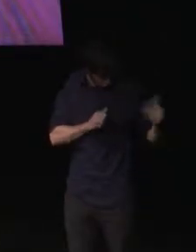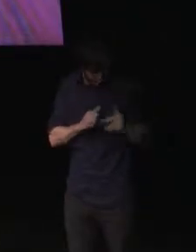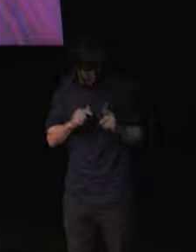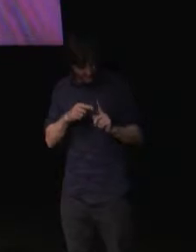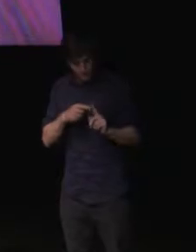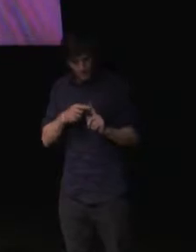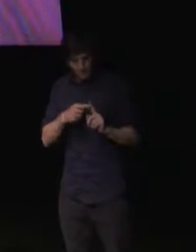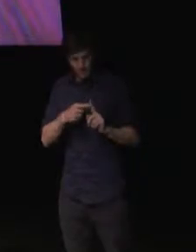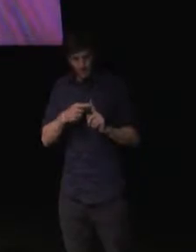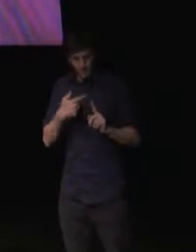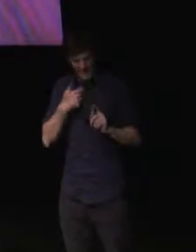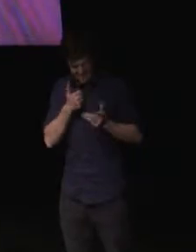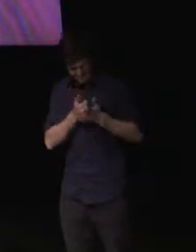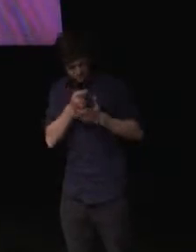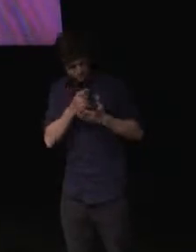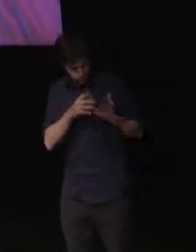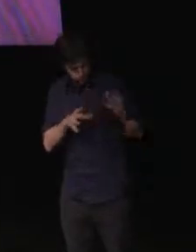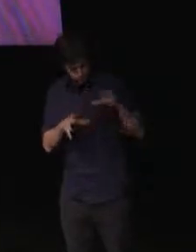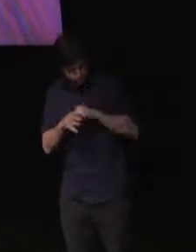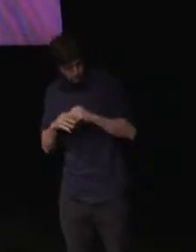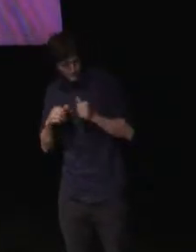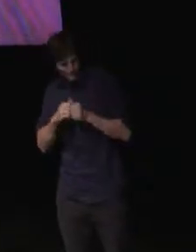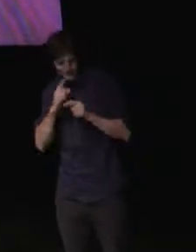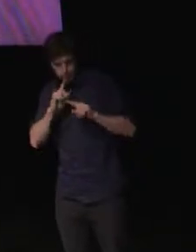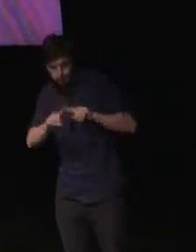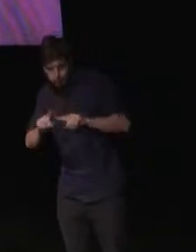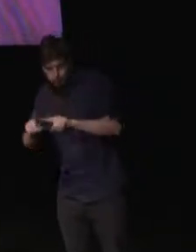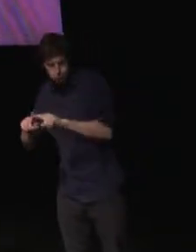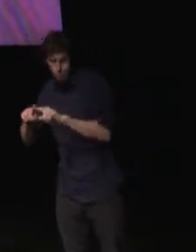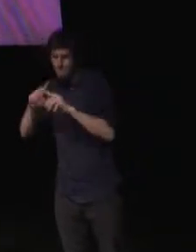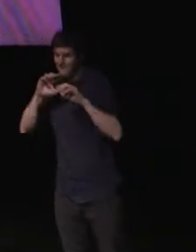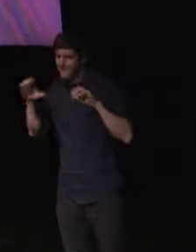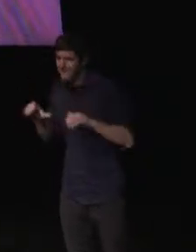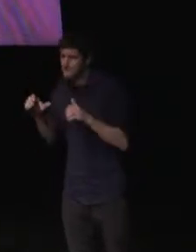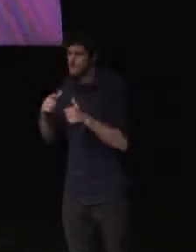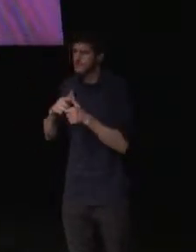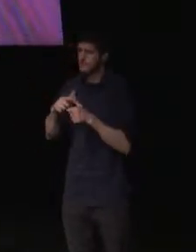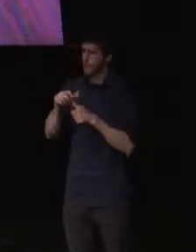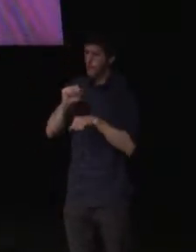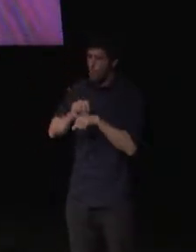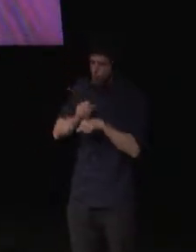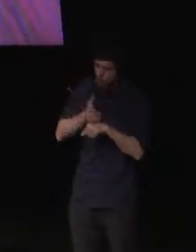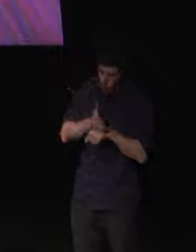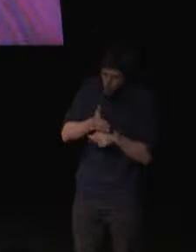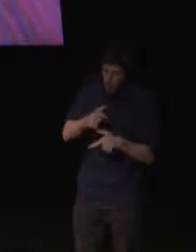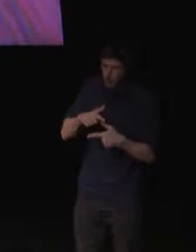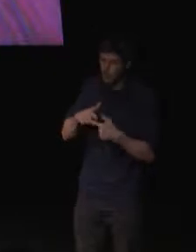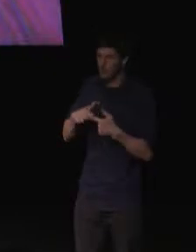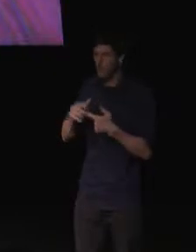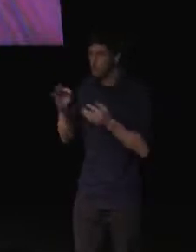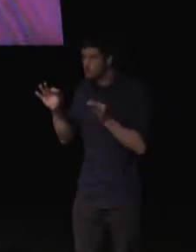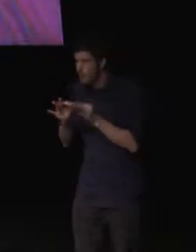in purposeful activities, so woodworking, sewing, board games, card games,